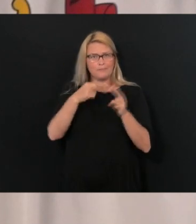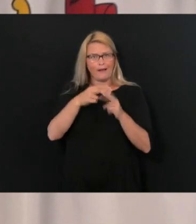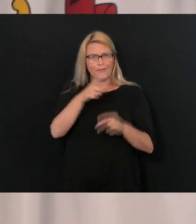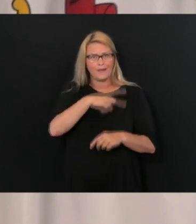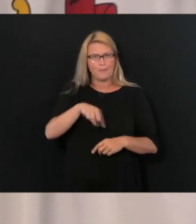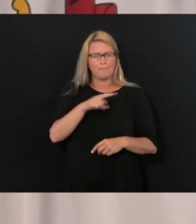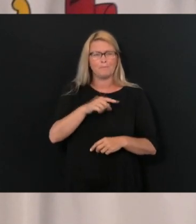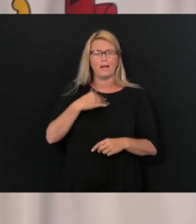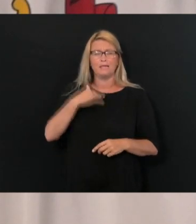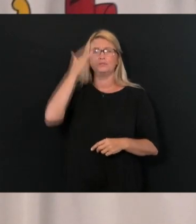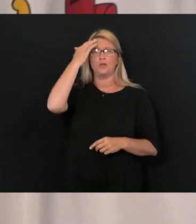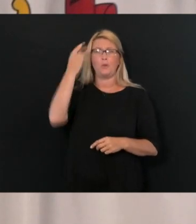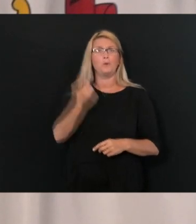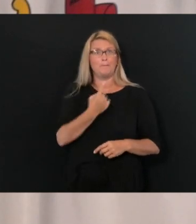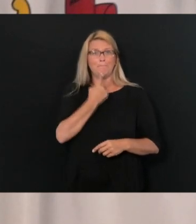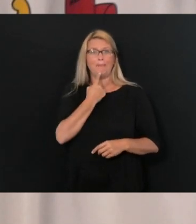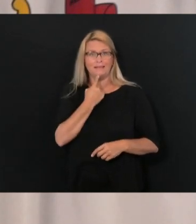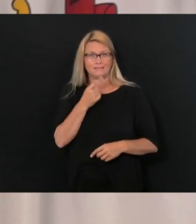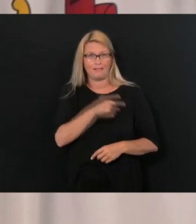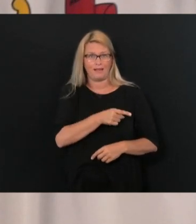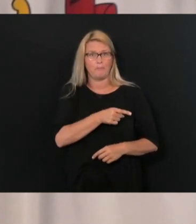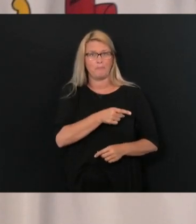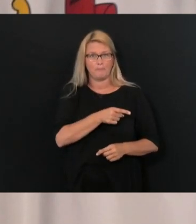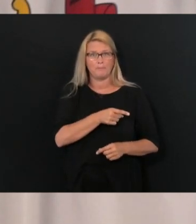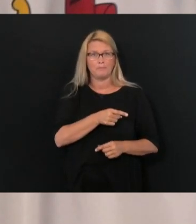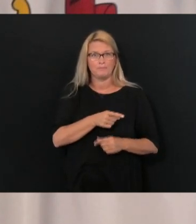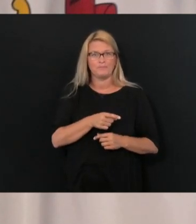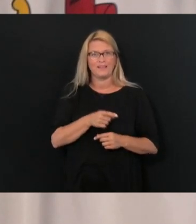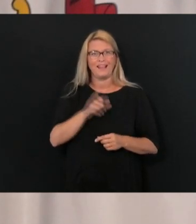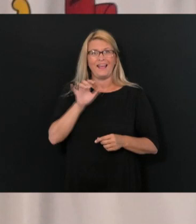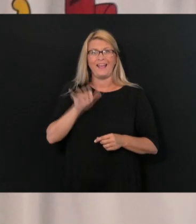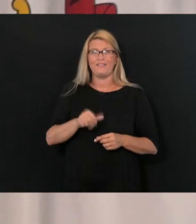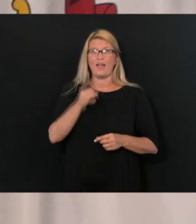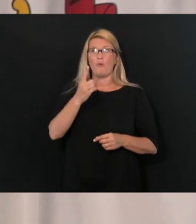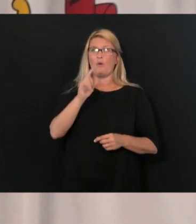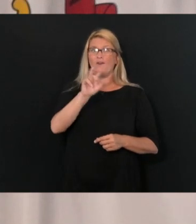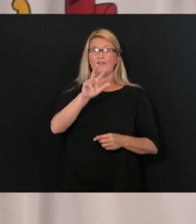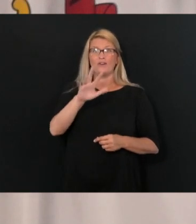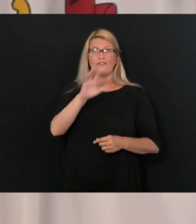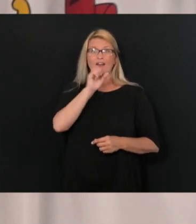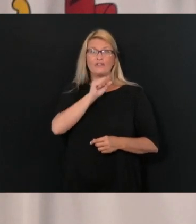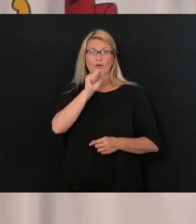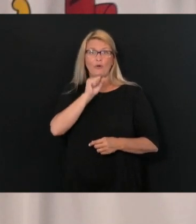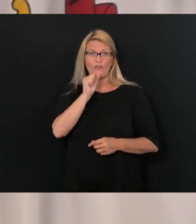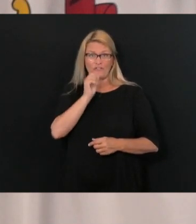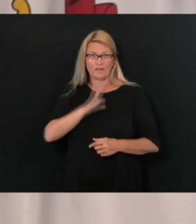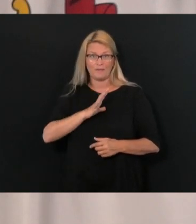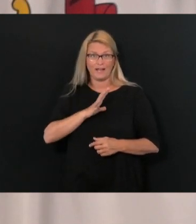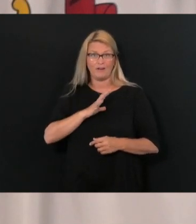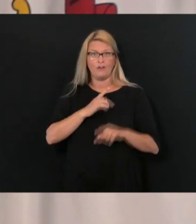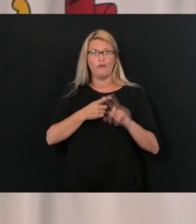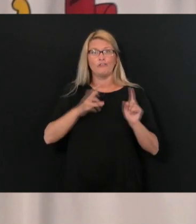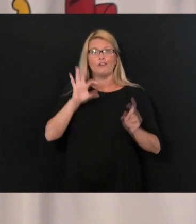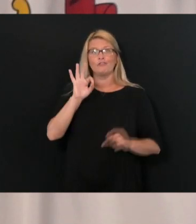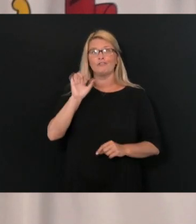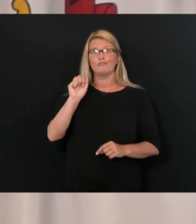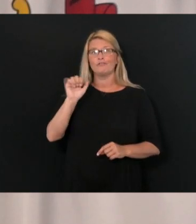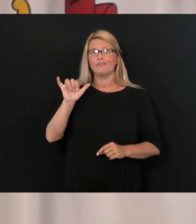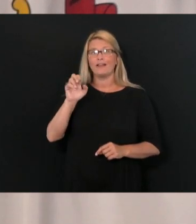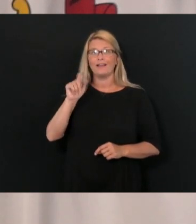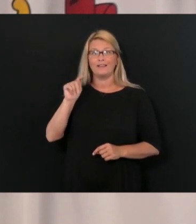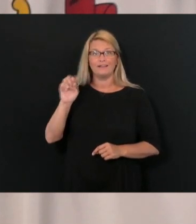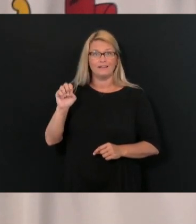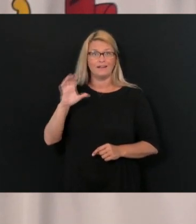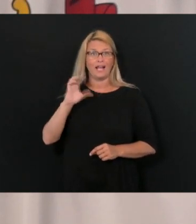and especially think about this little 35-year-old female that died in Fayette County. I